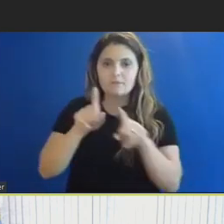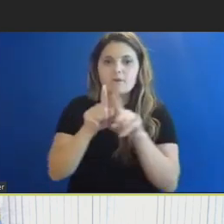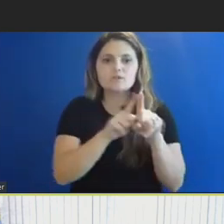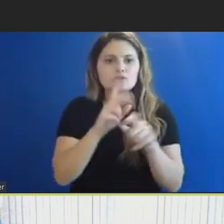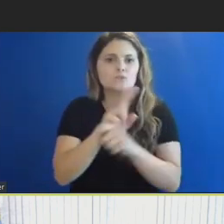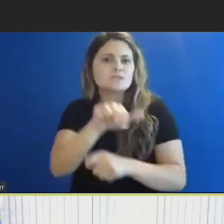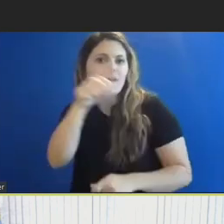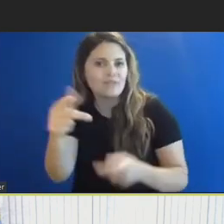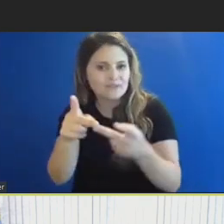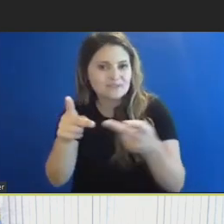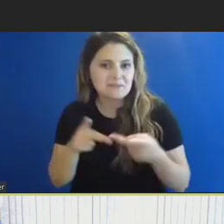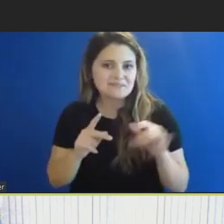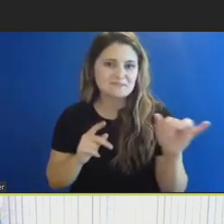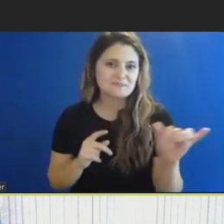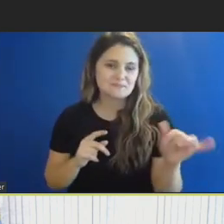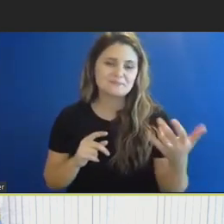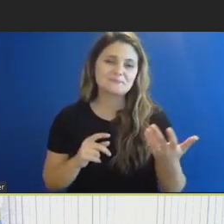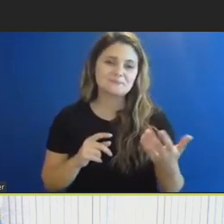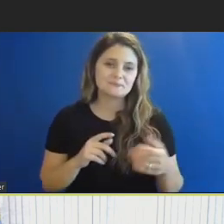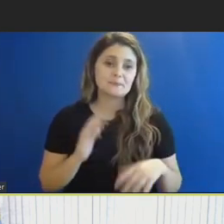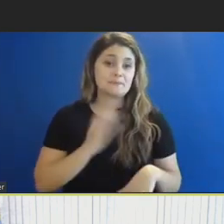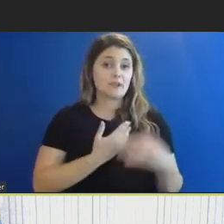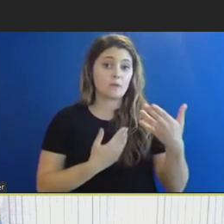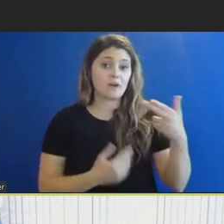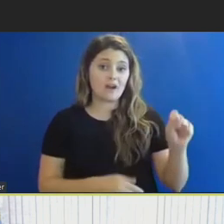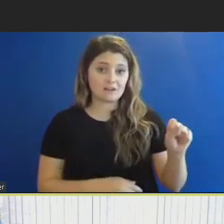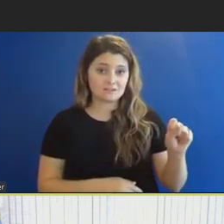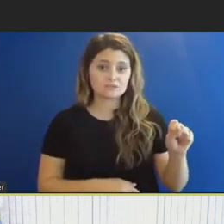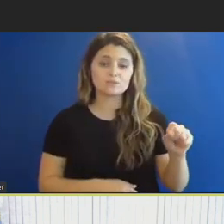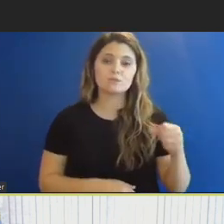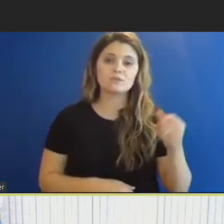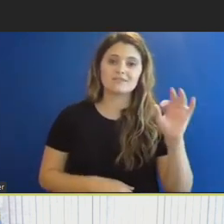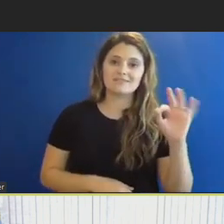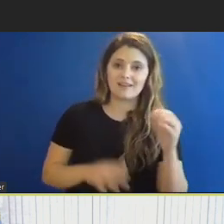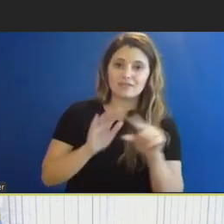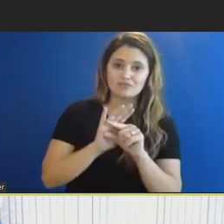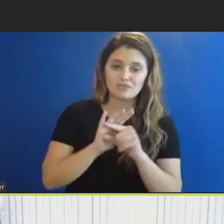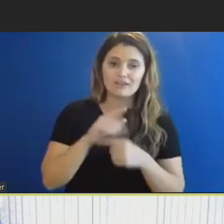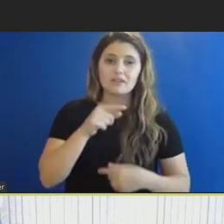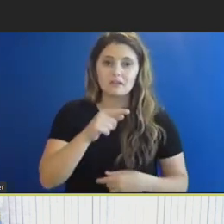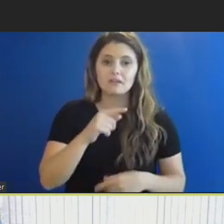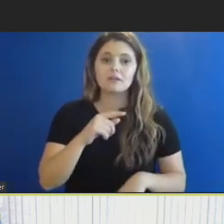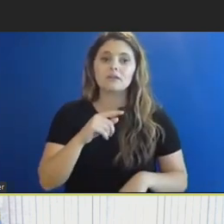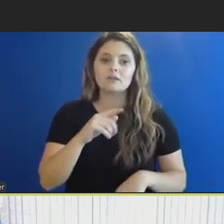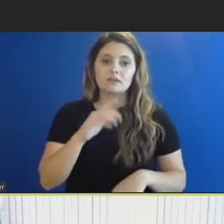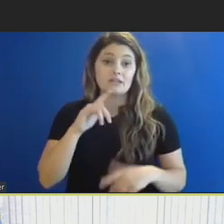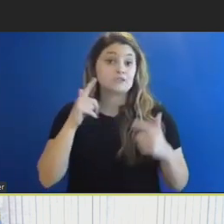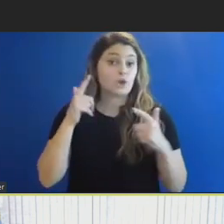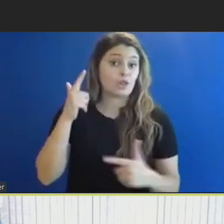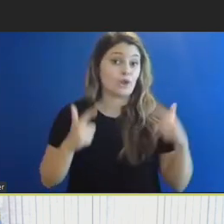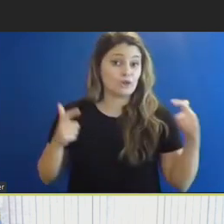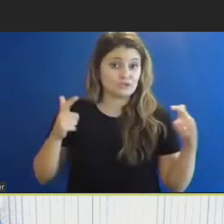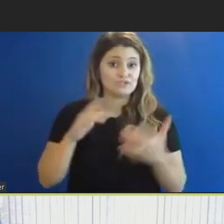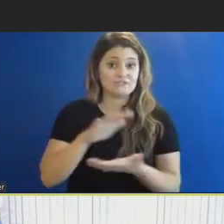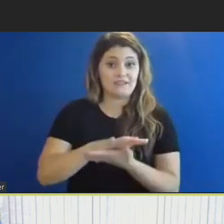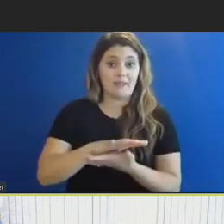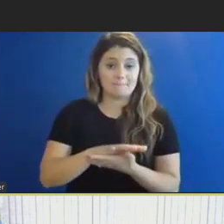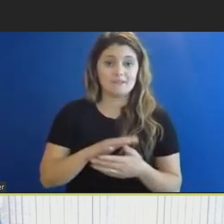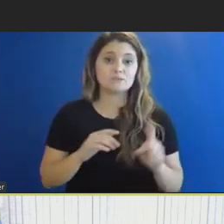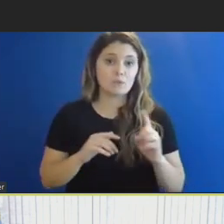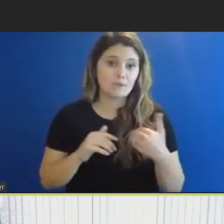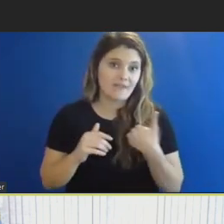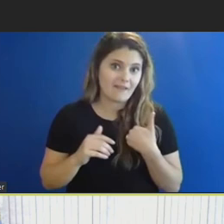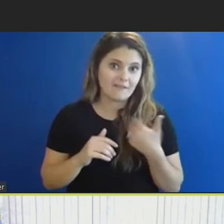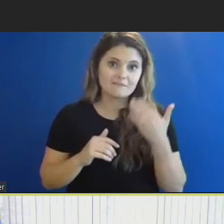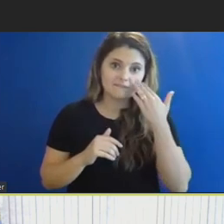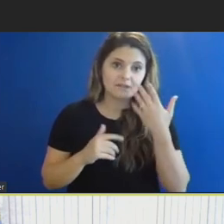spaces. At our high school and our ninth grade center, which would be our largest campuses, where we had, you